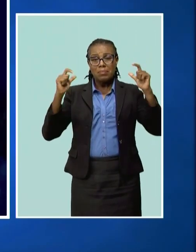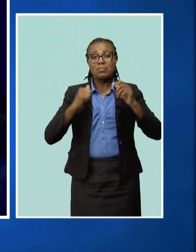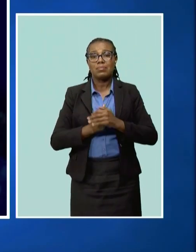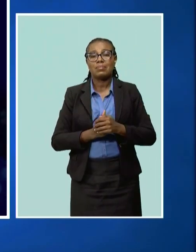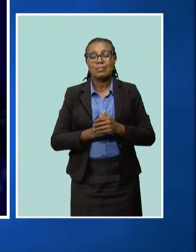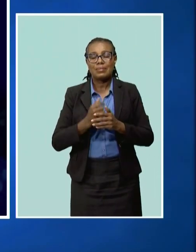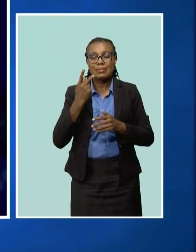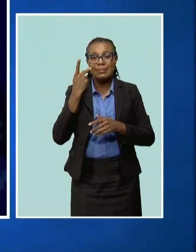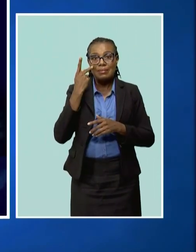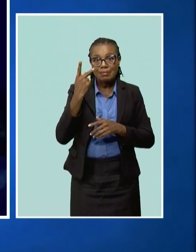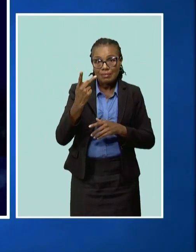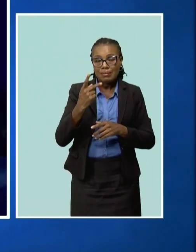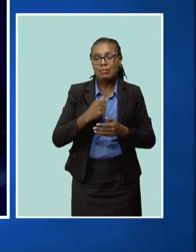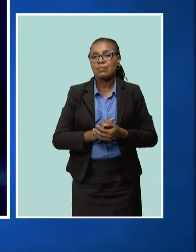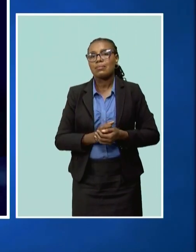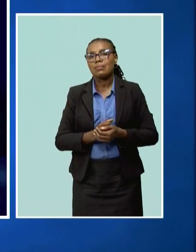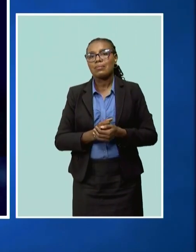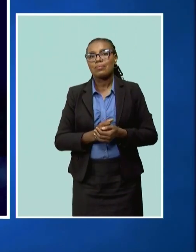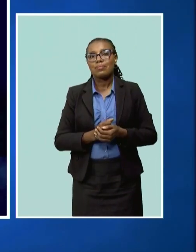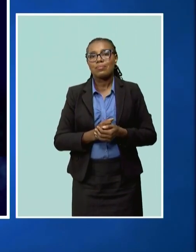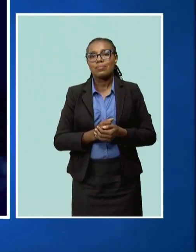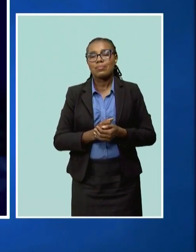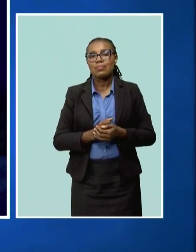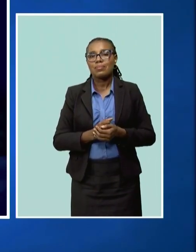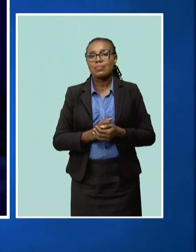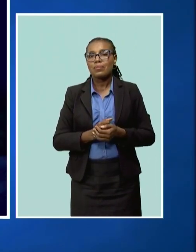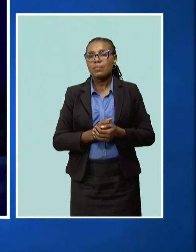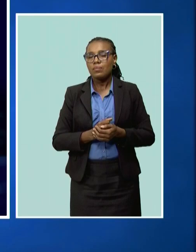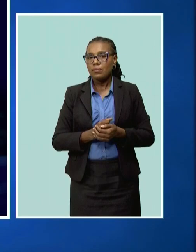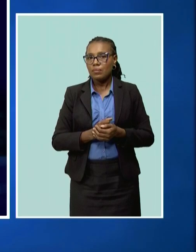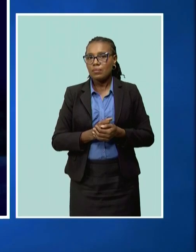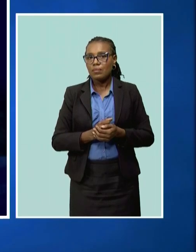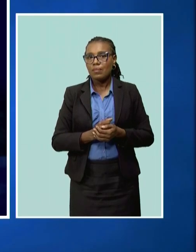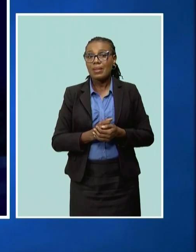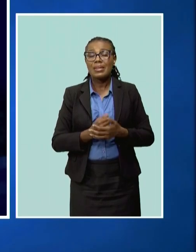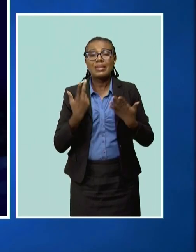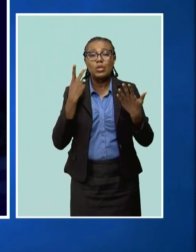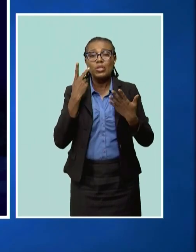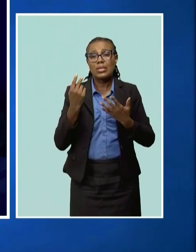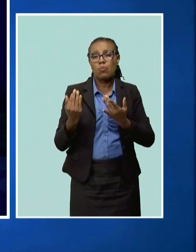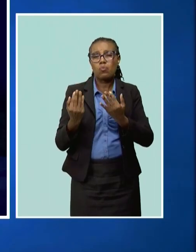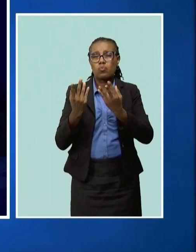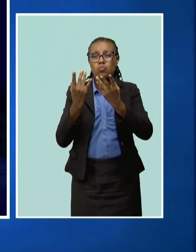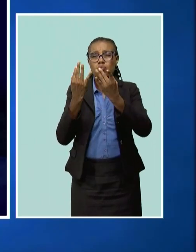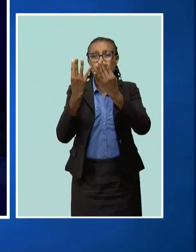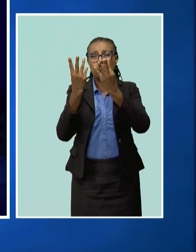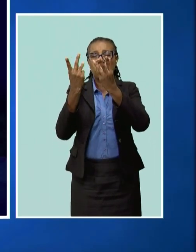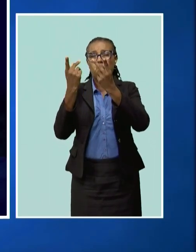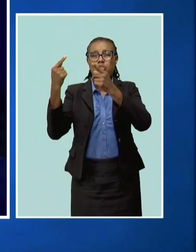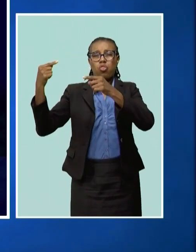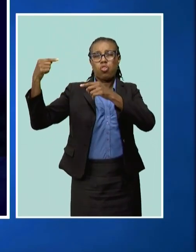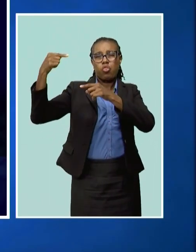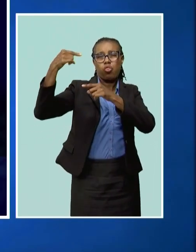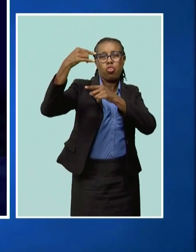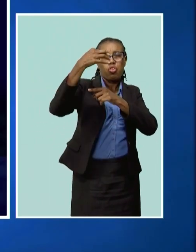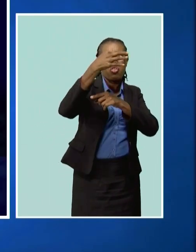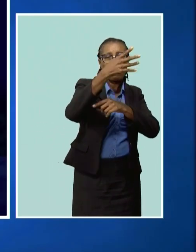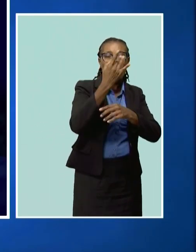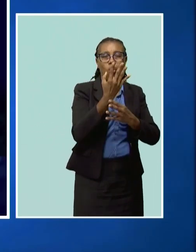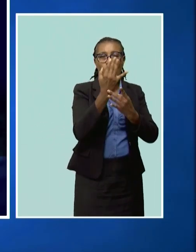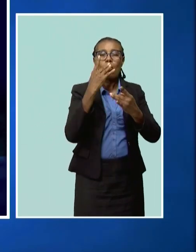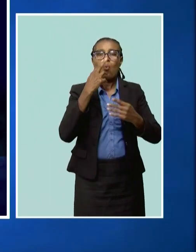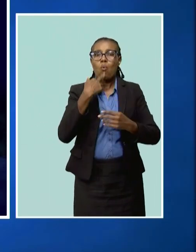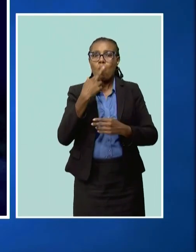of a meteoroid or an asteroid. It burned up in Earth's atmosphere over the